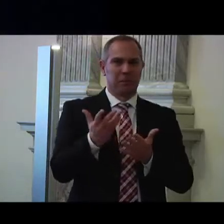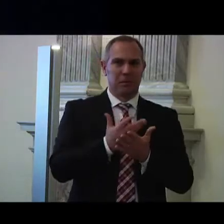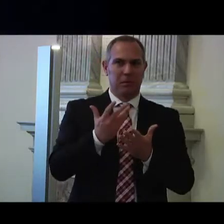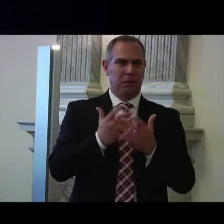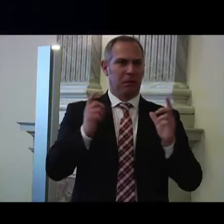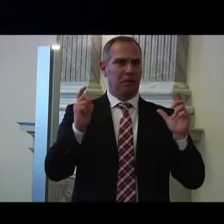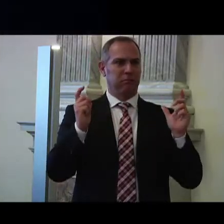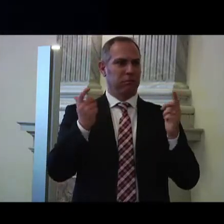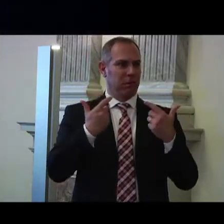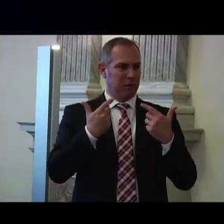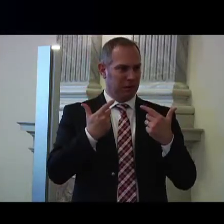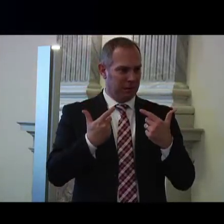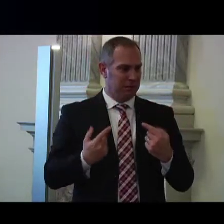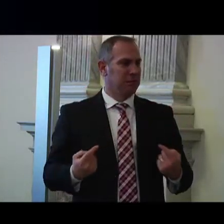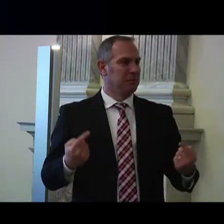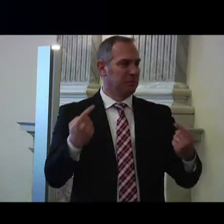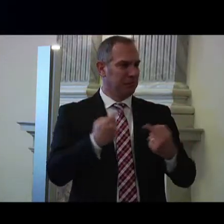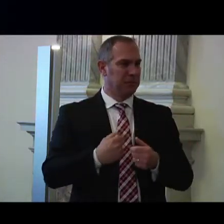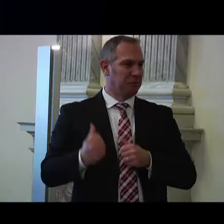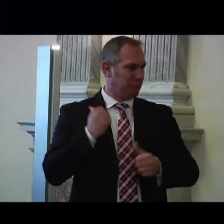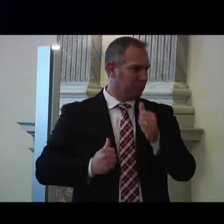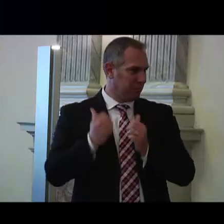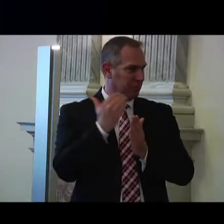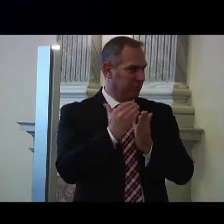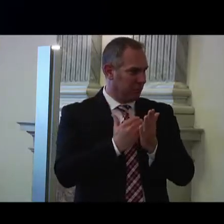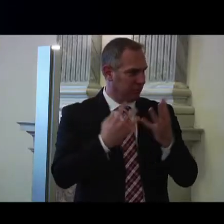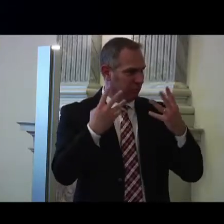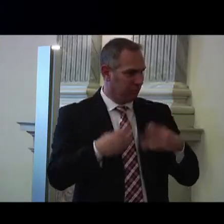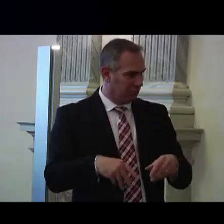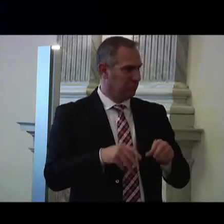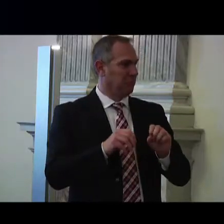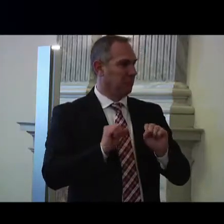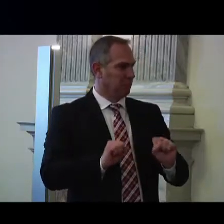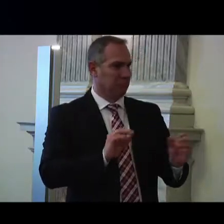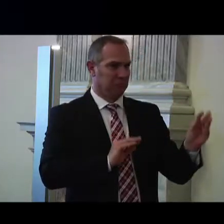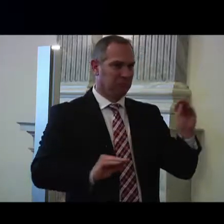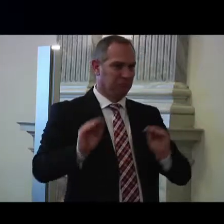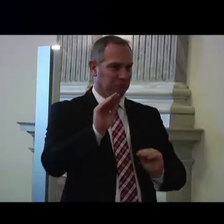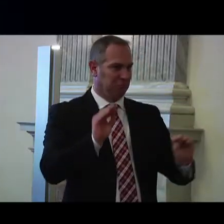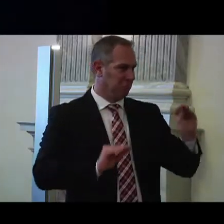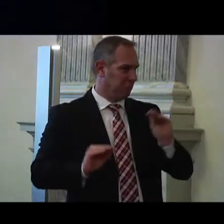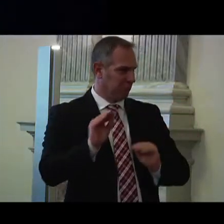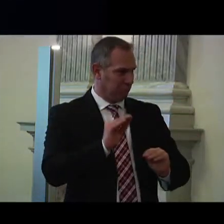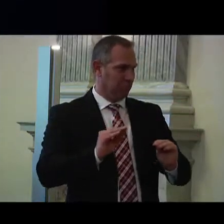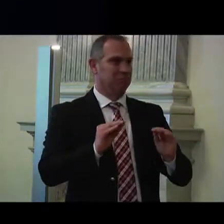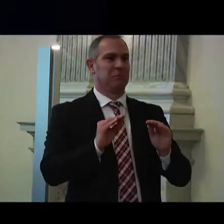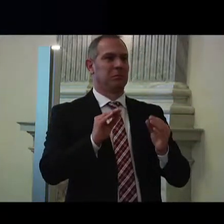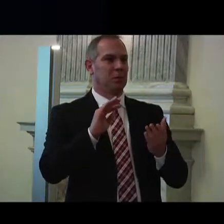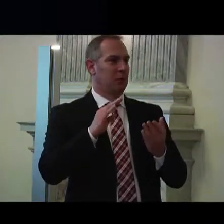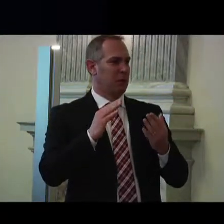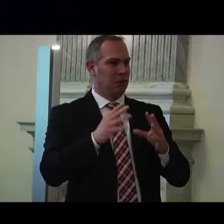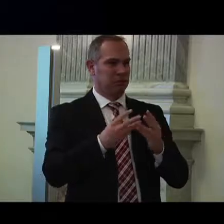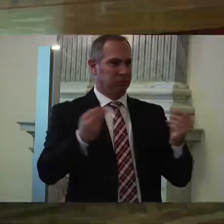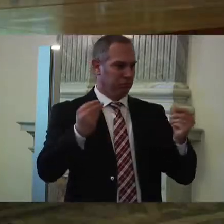At the end, Grandpa has the right information, and you have sold the product. Everybody is happy.